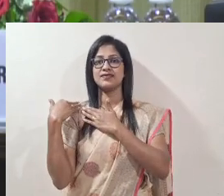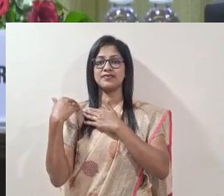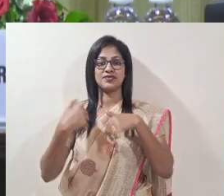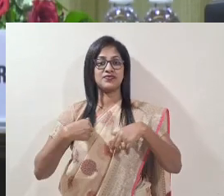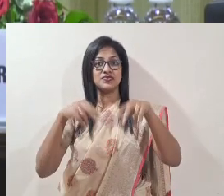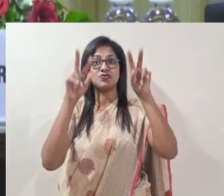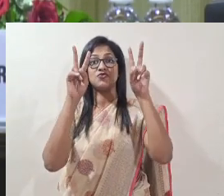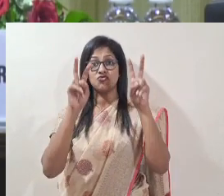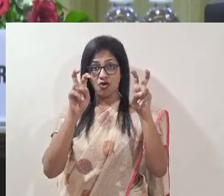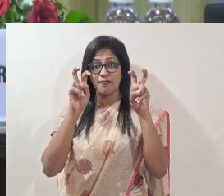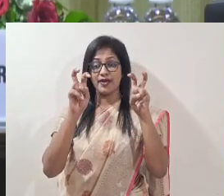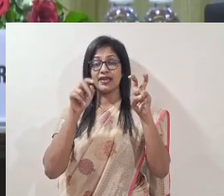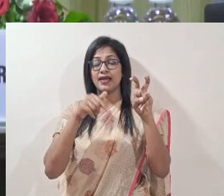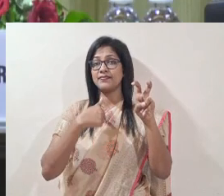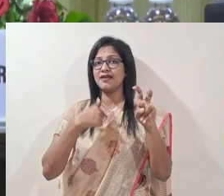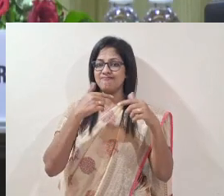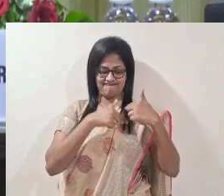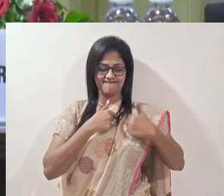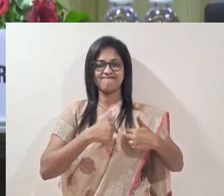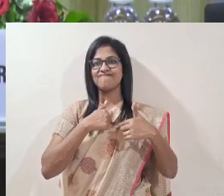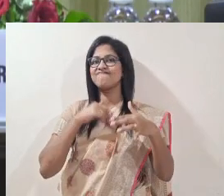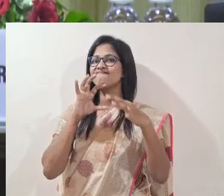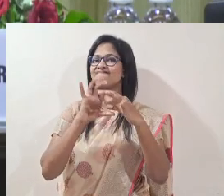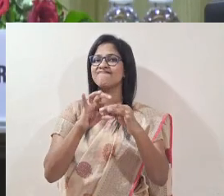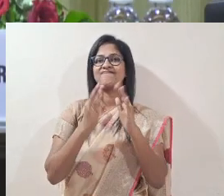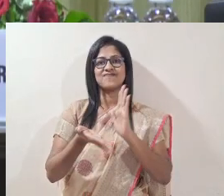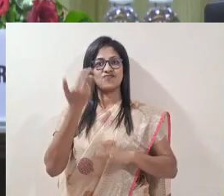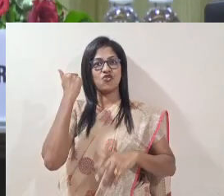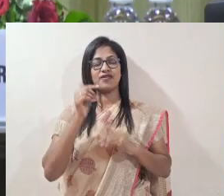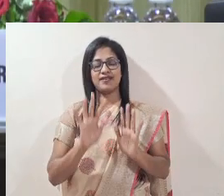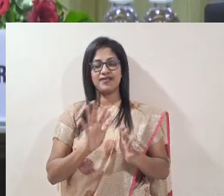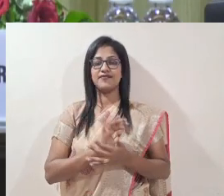responsibility to talk on a subject which is very, very core of my heart.